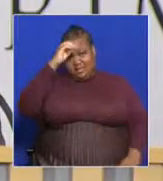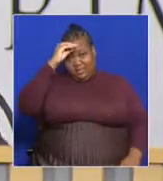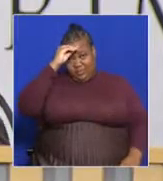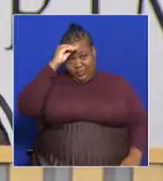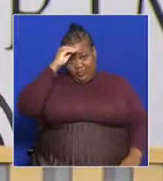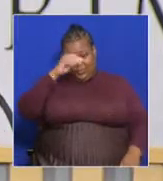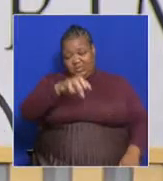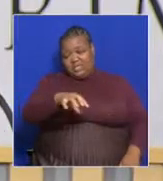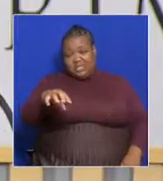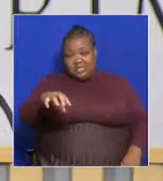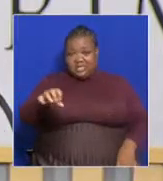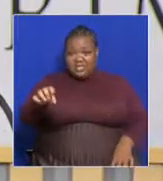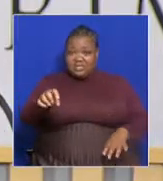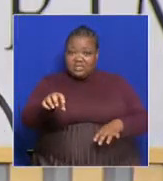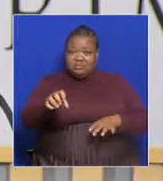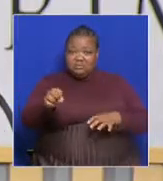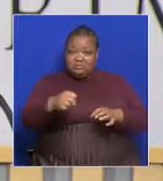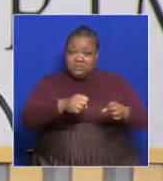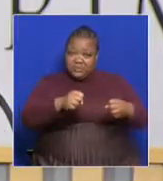Chair.